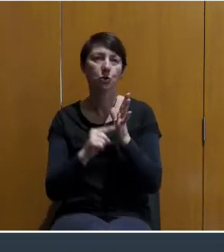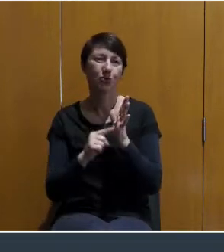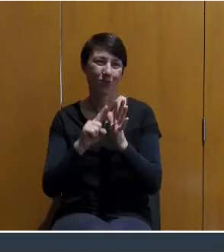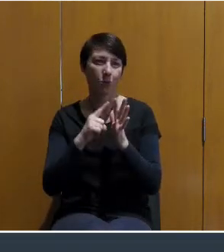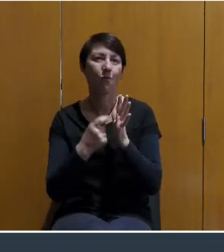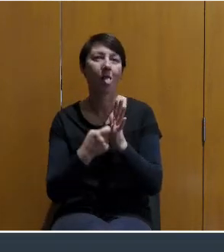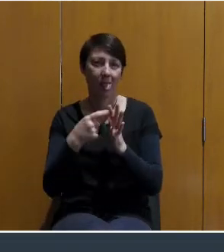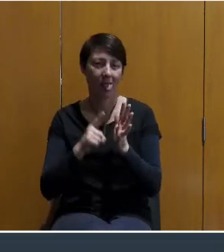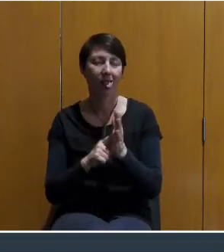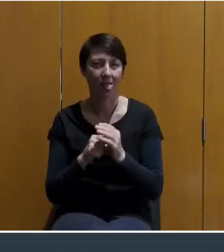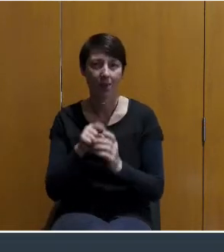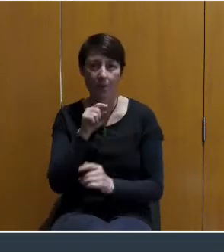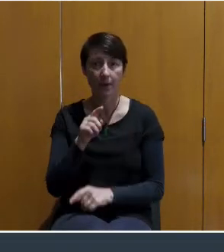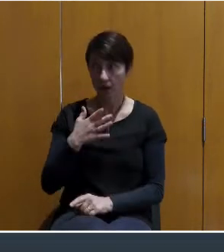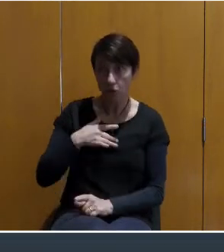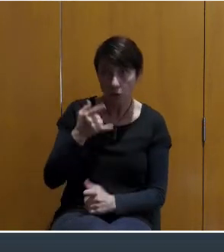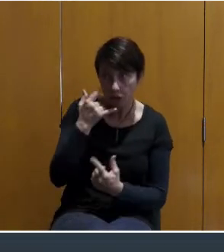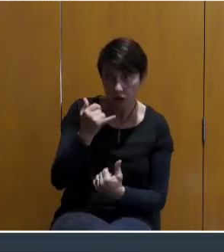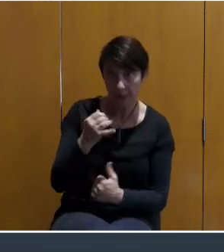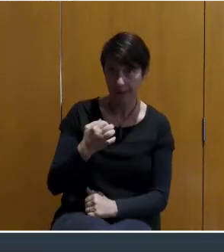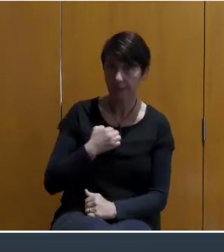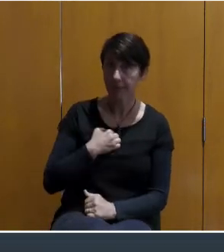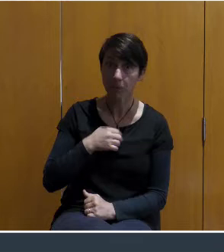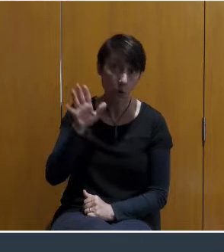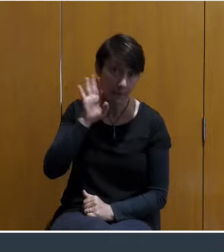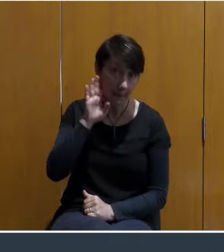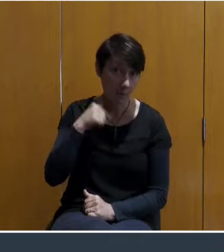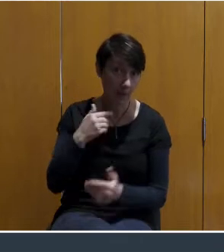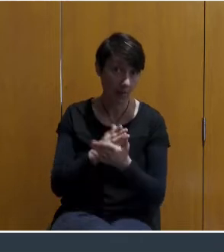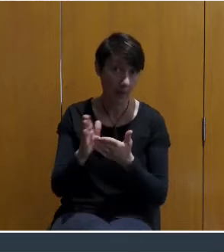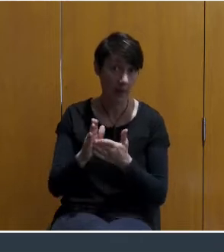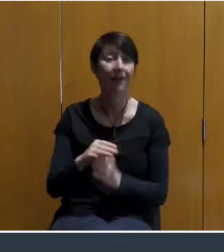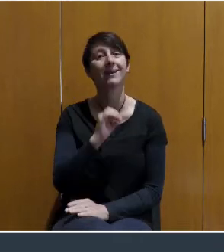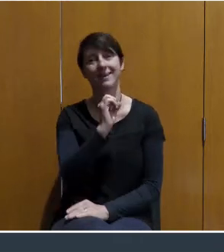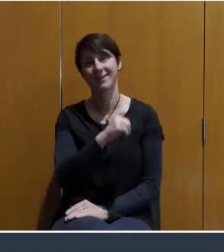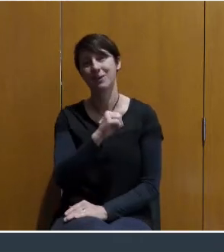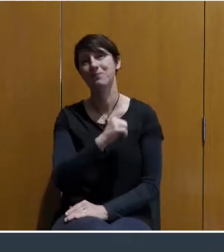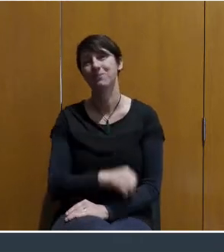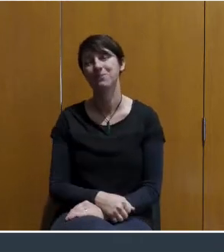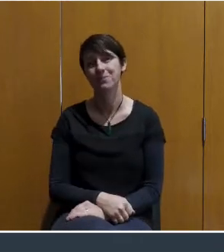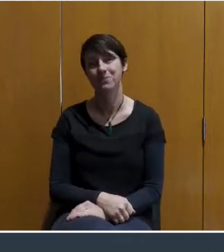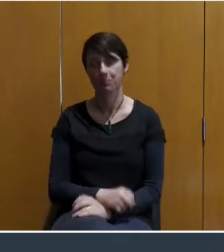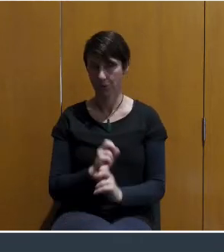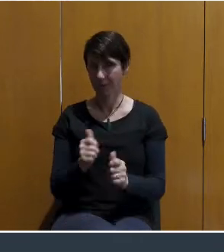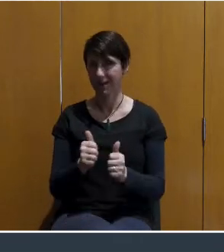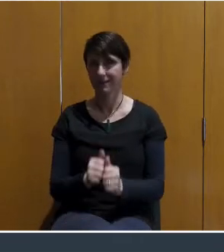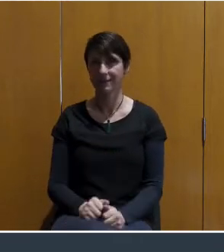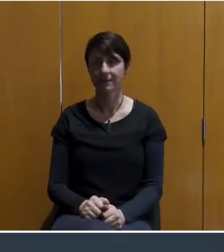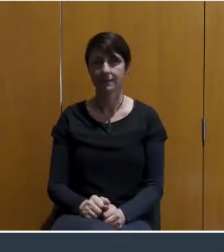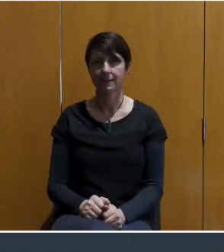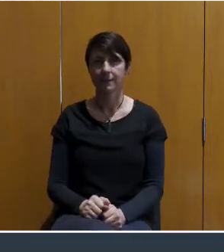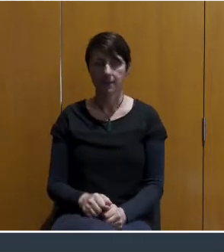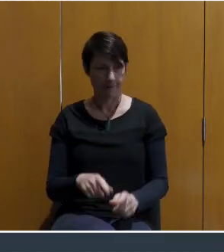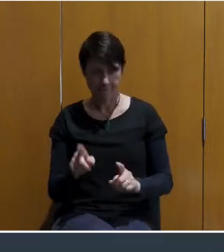my audio is okay? Yeah, it's good. Okay. I'm wondering,